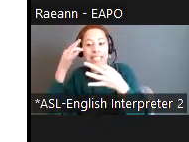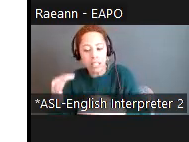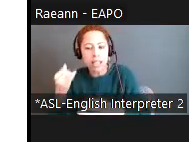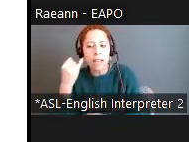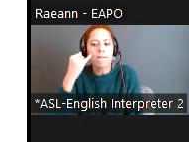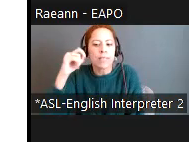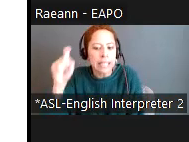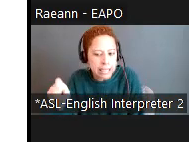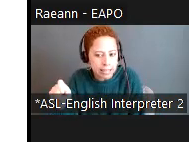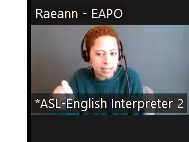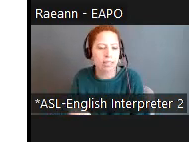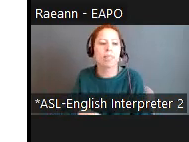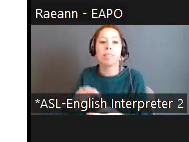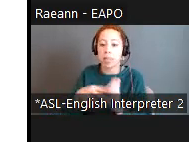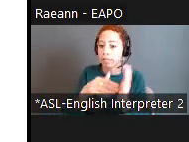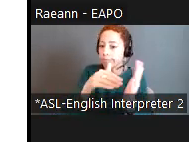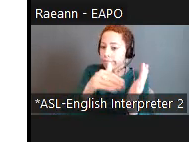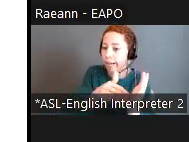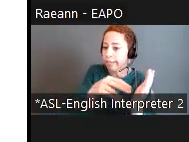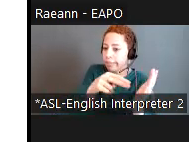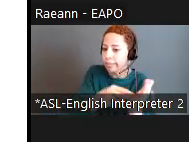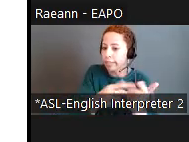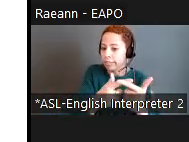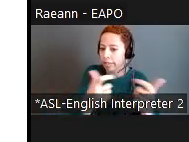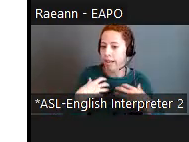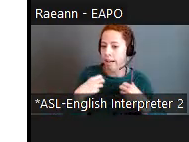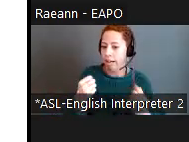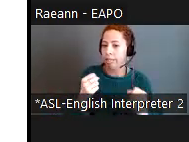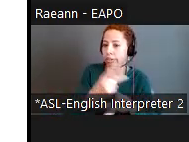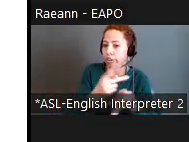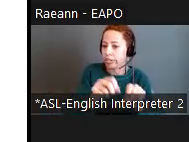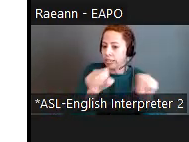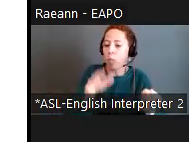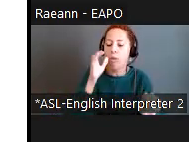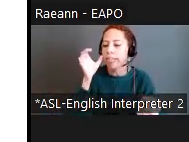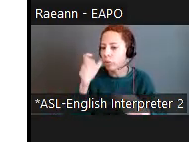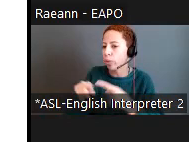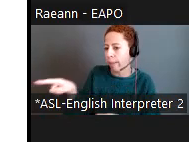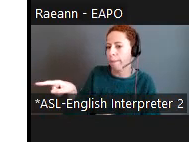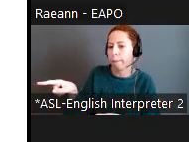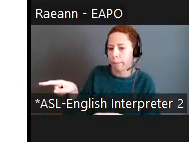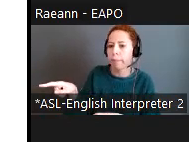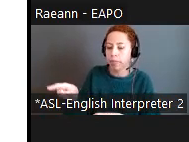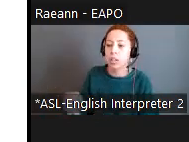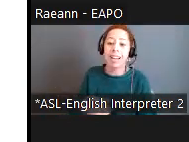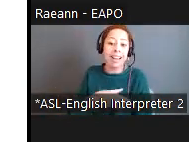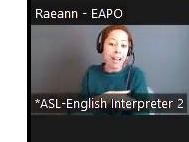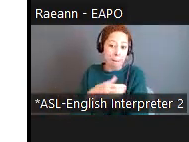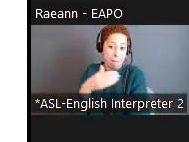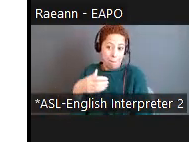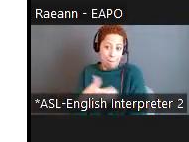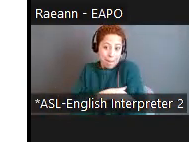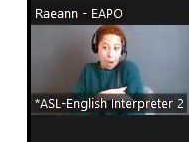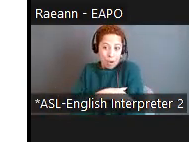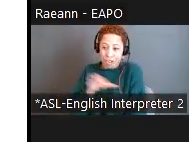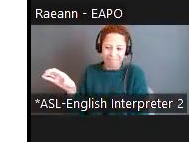healthcare practitioners will listen to them and take their decisions. So it's not about giving power to somebody, it's about giving responsibility